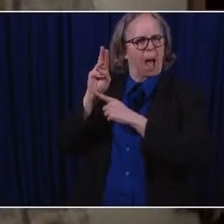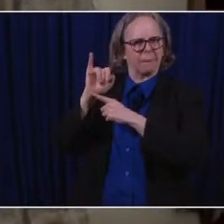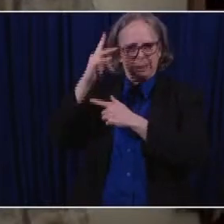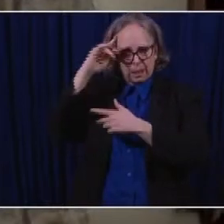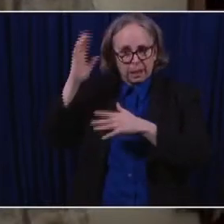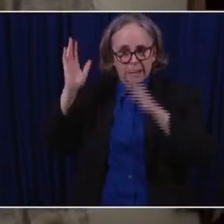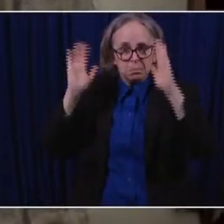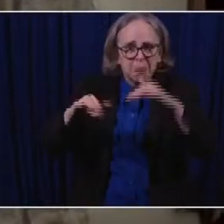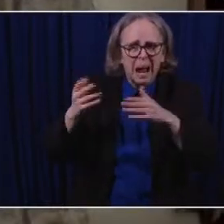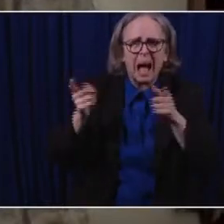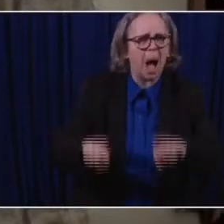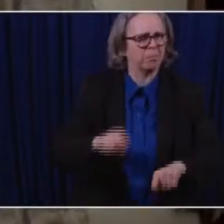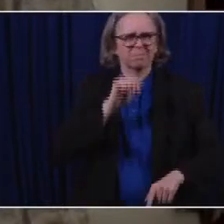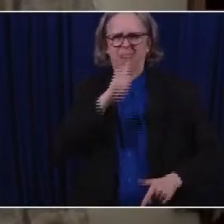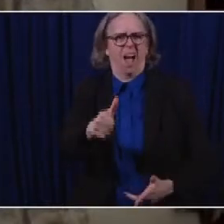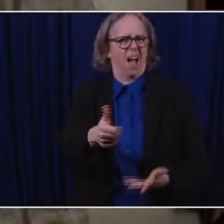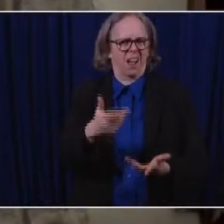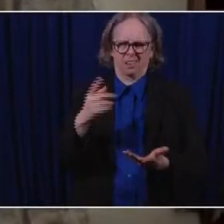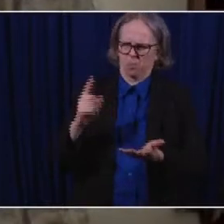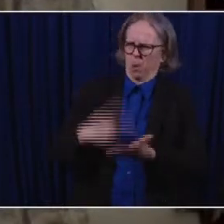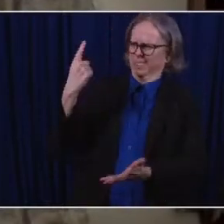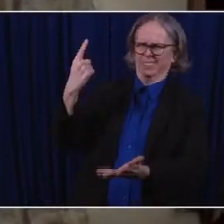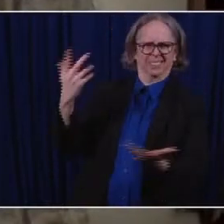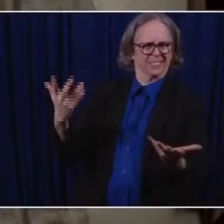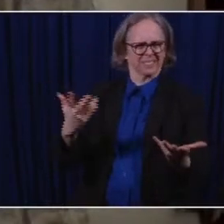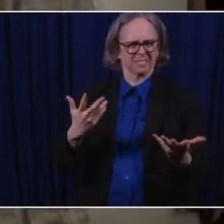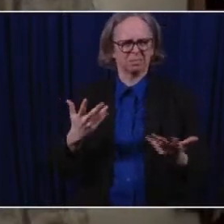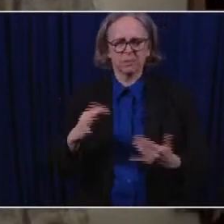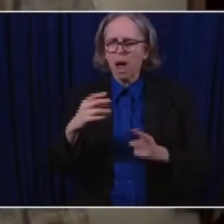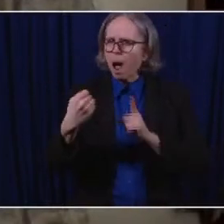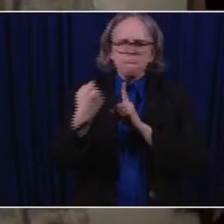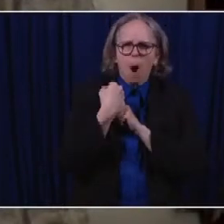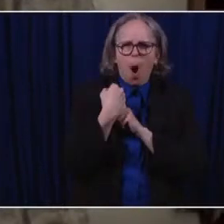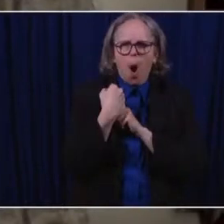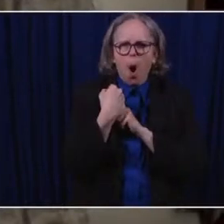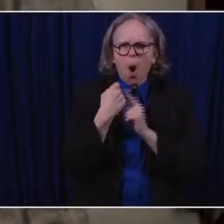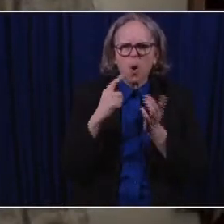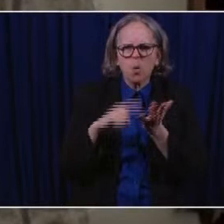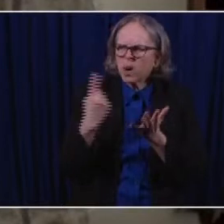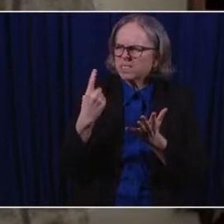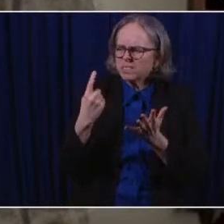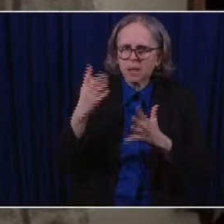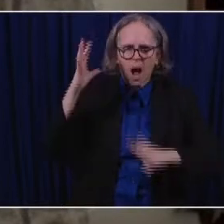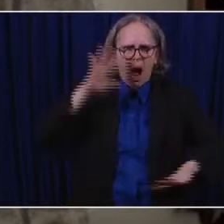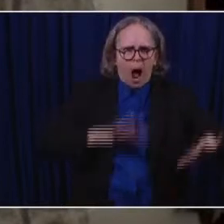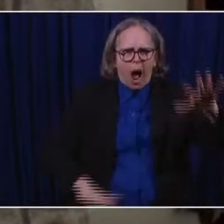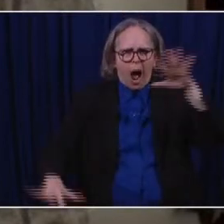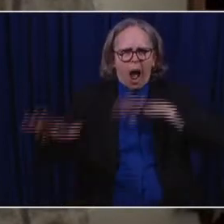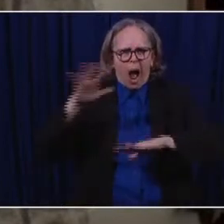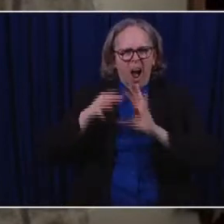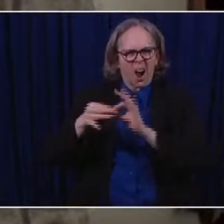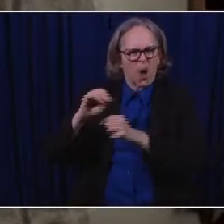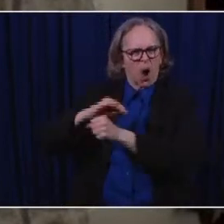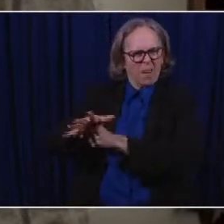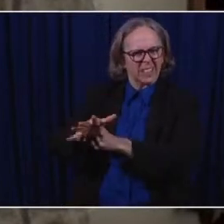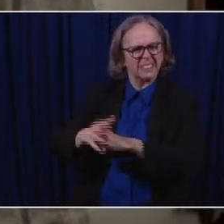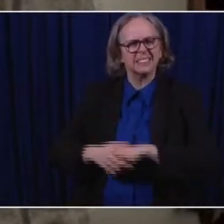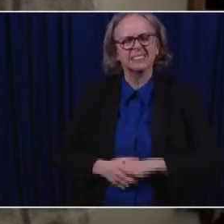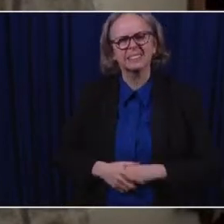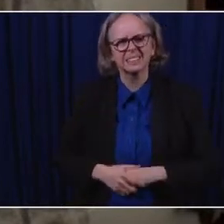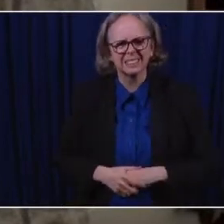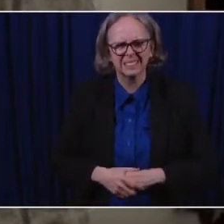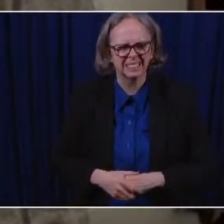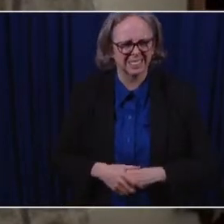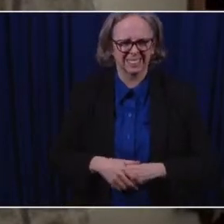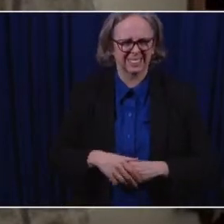of 101, 102-year-old people who are getting vaccinated. But so that's really it. And